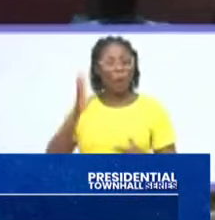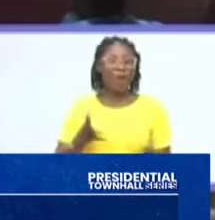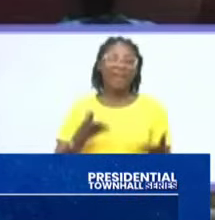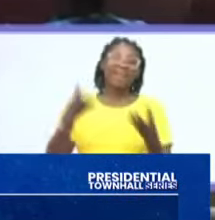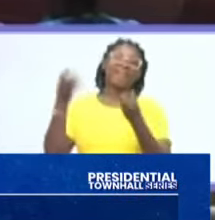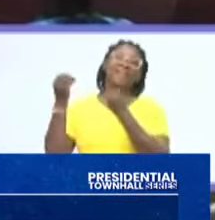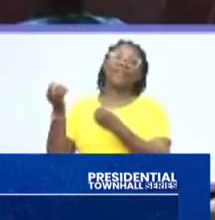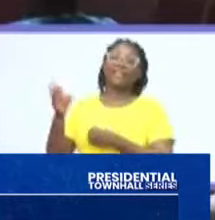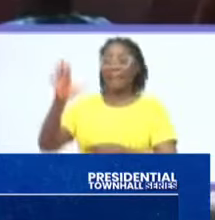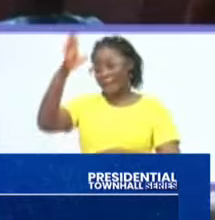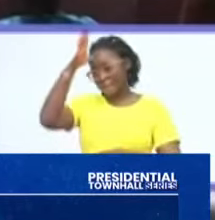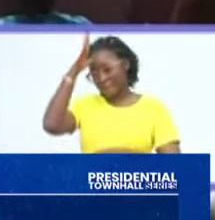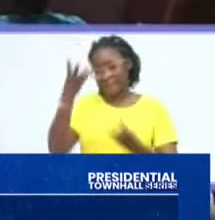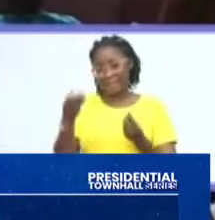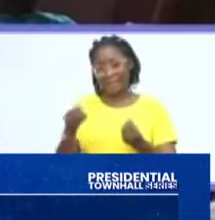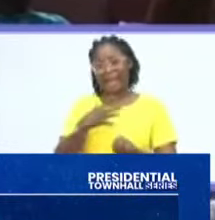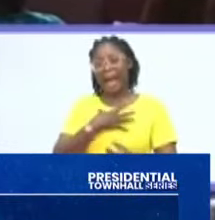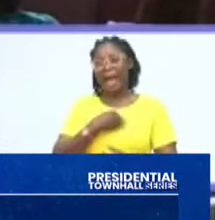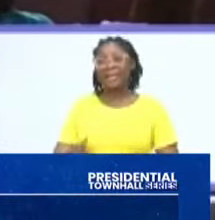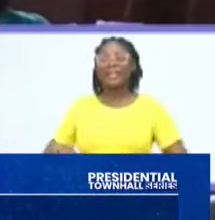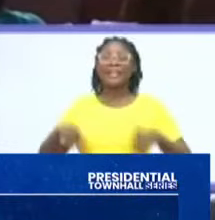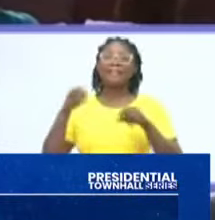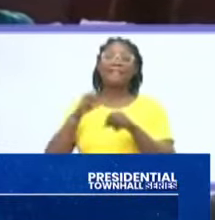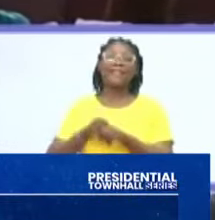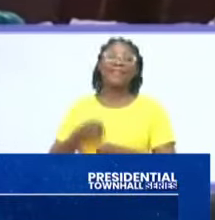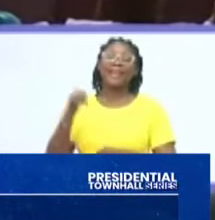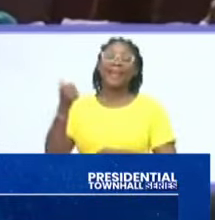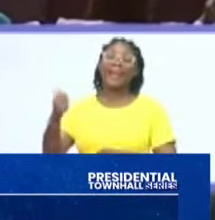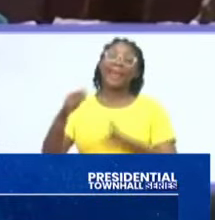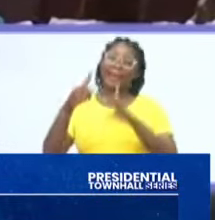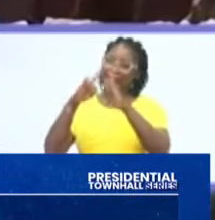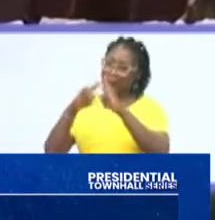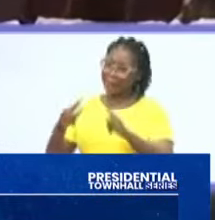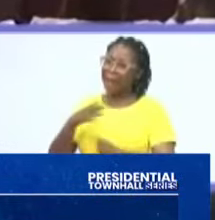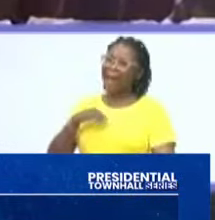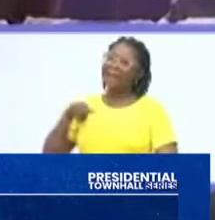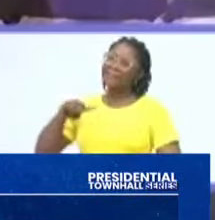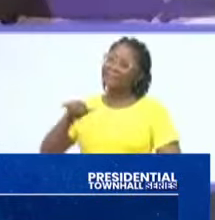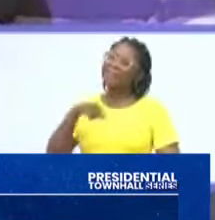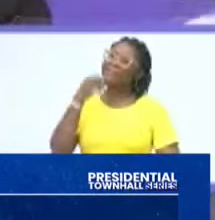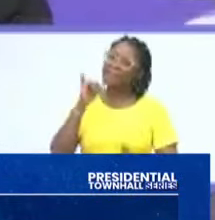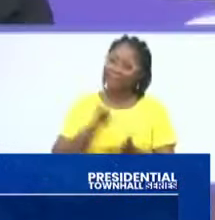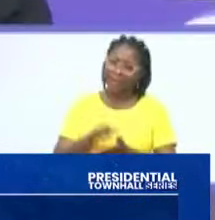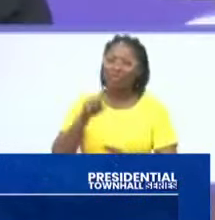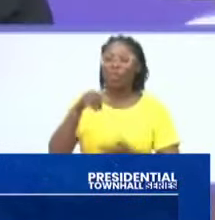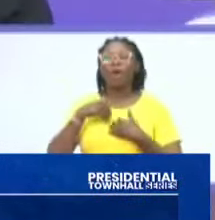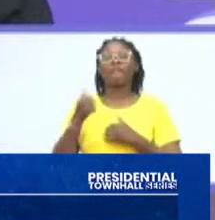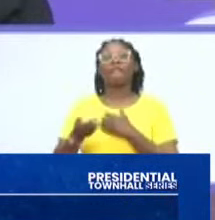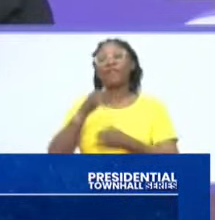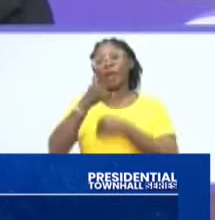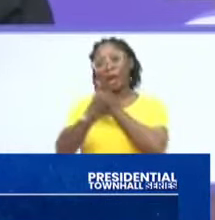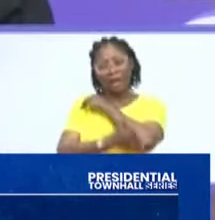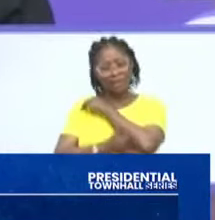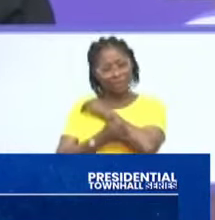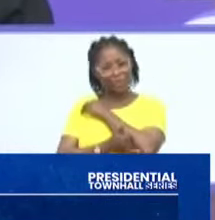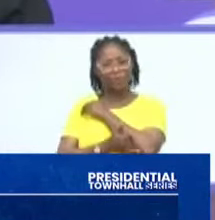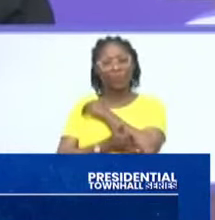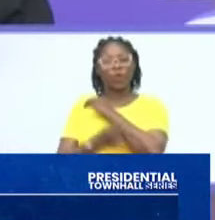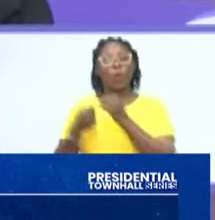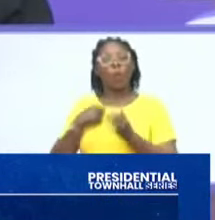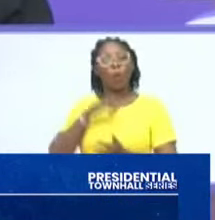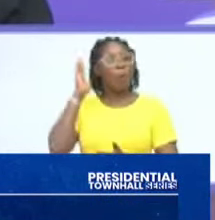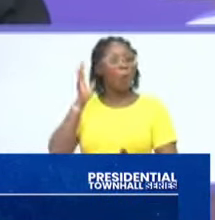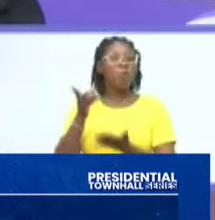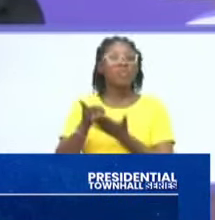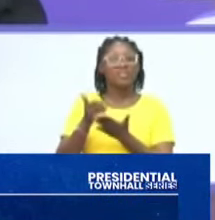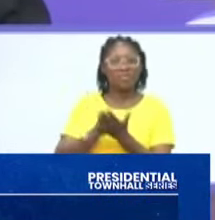camp in Nigeria and will say we have a country. So we are going to sit down to discuss with